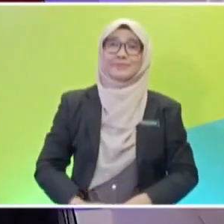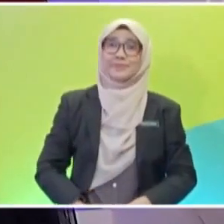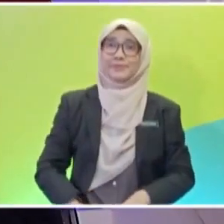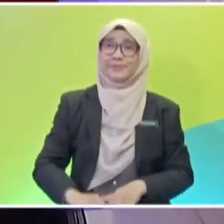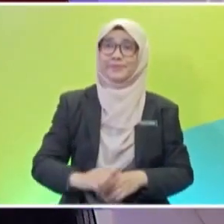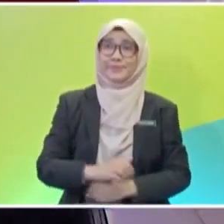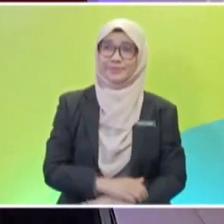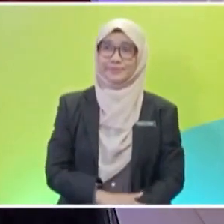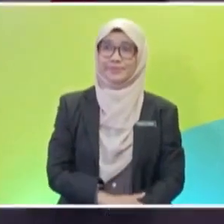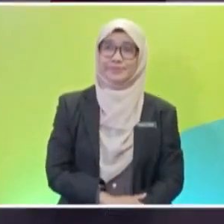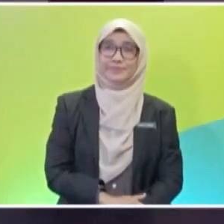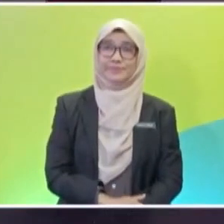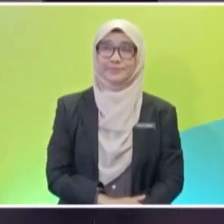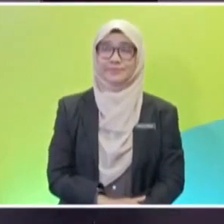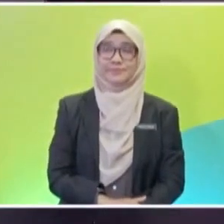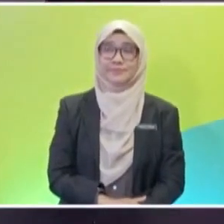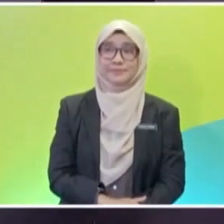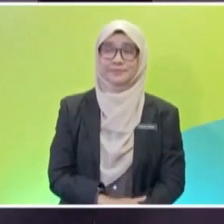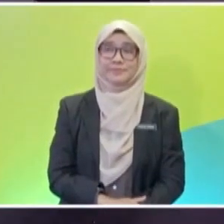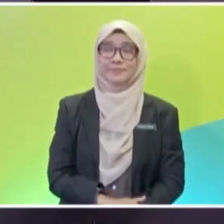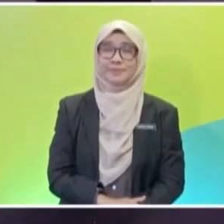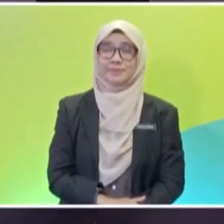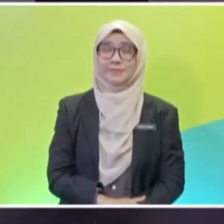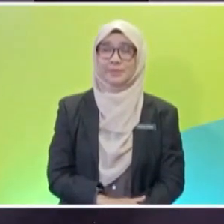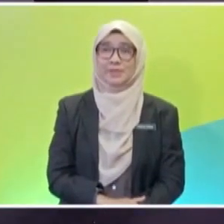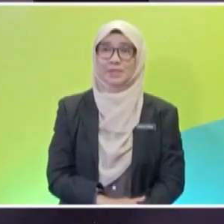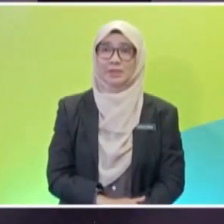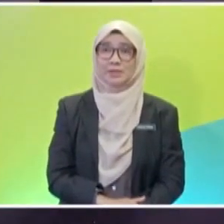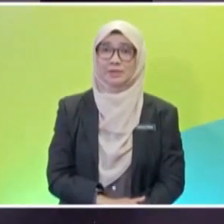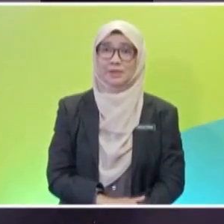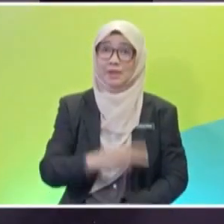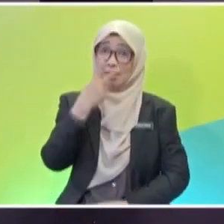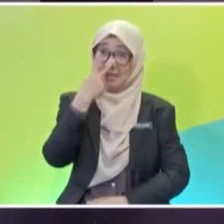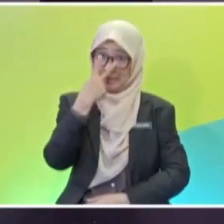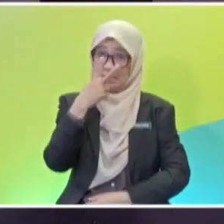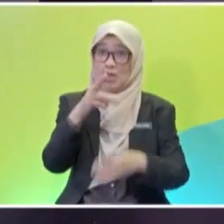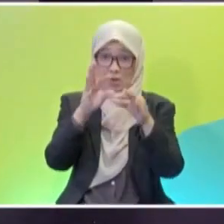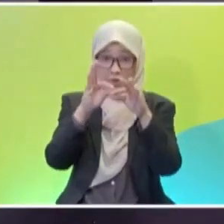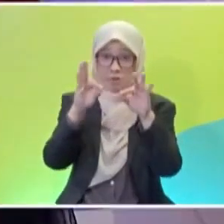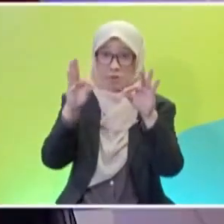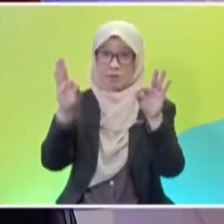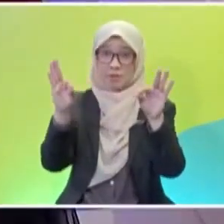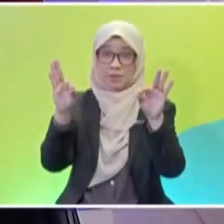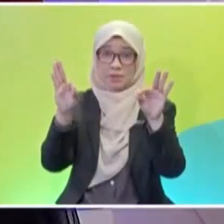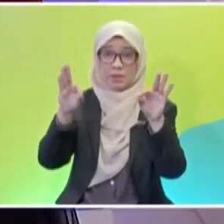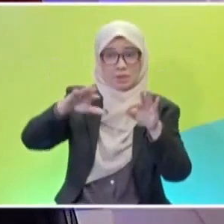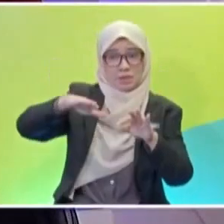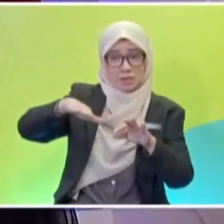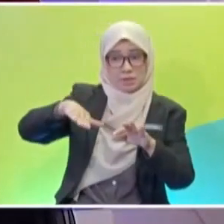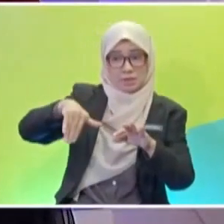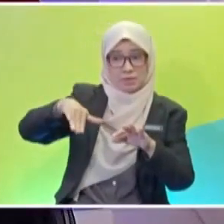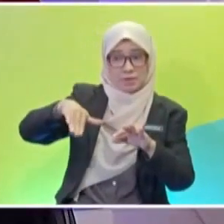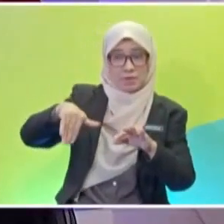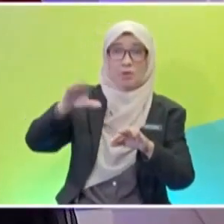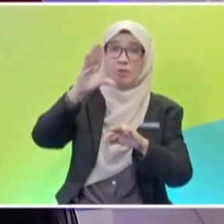segment. All right. So, but the tip is look at the sentence before. Okay. And look at the sentence